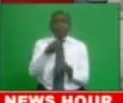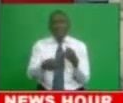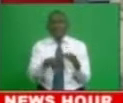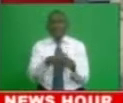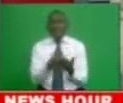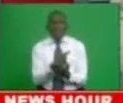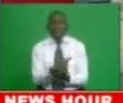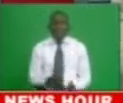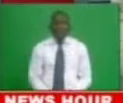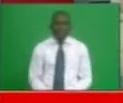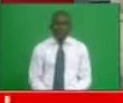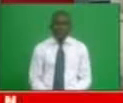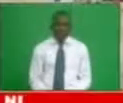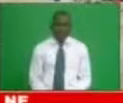country.